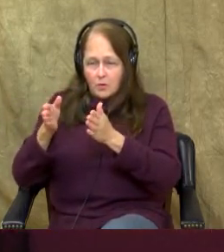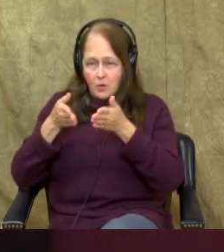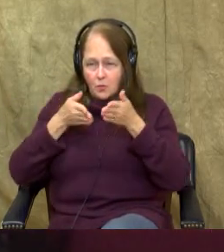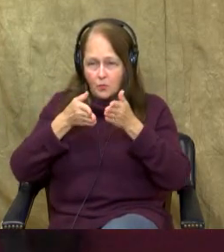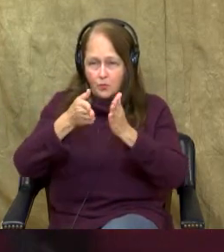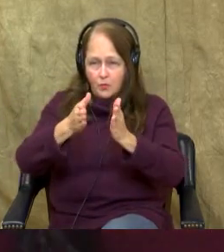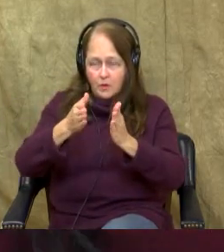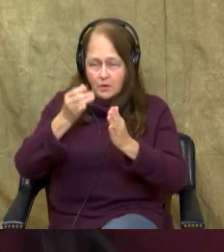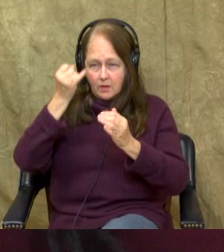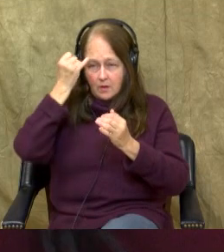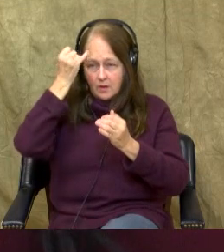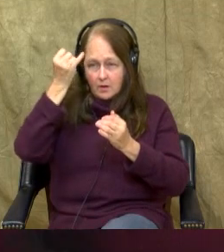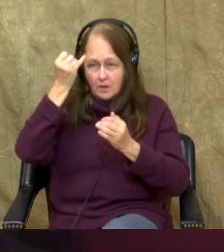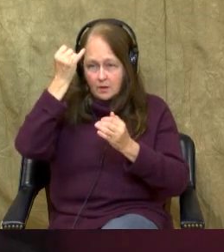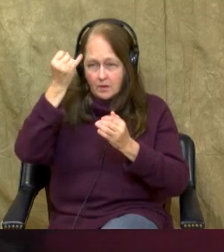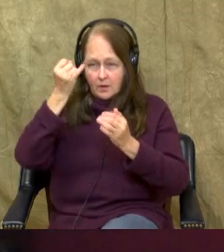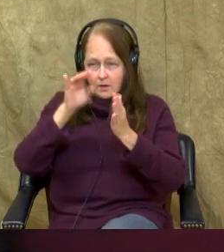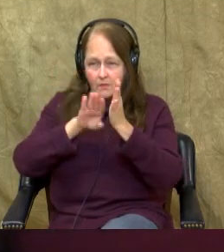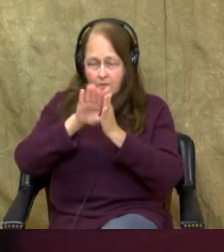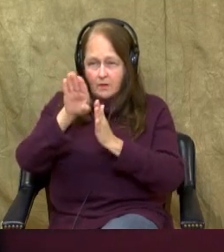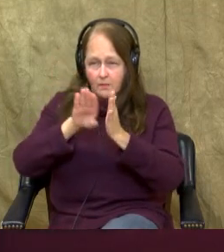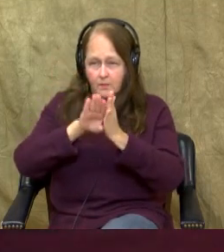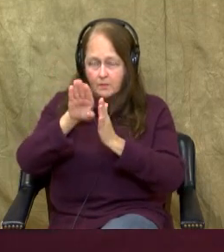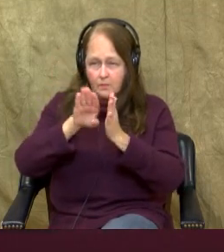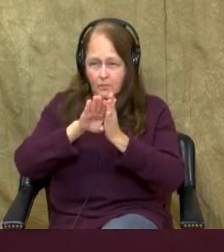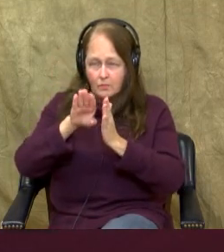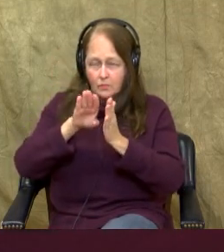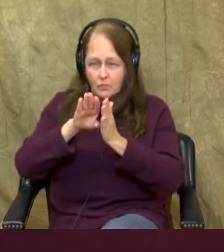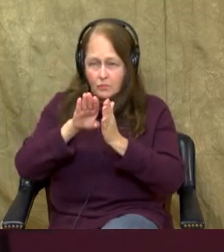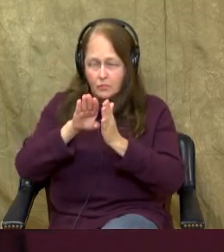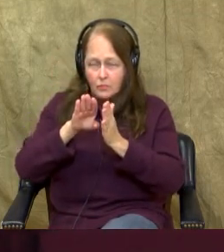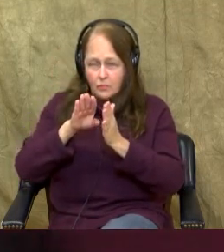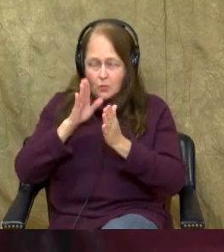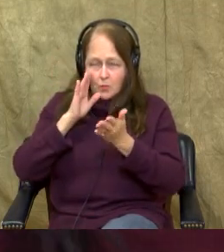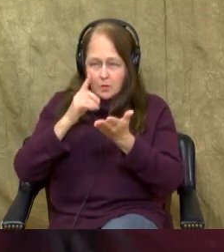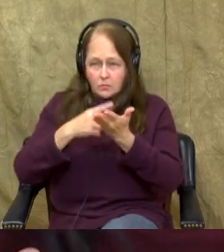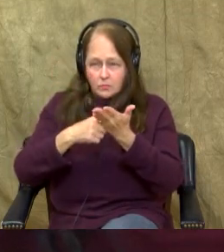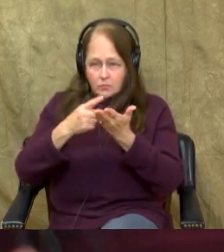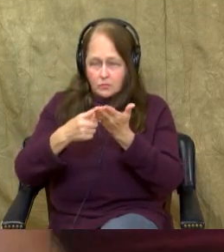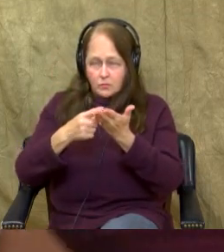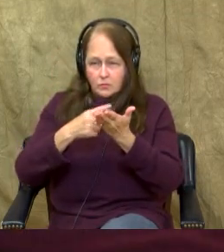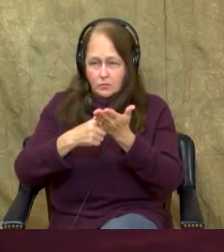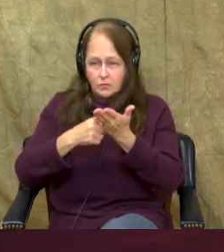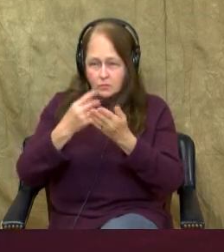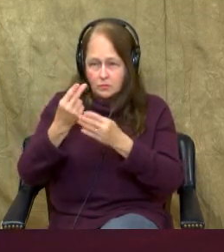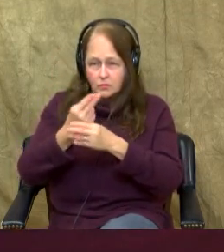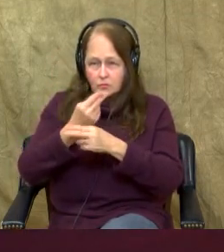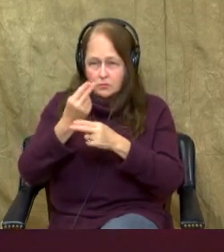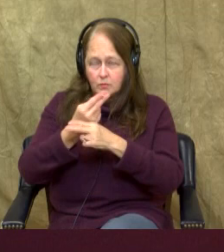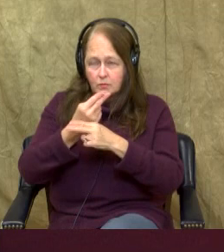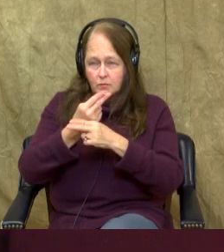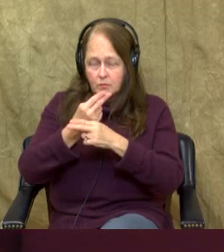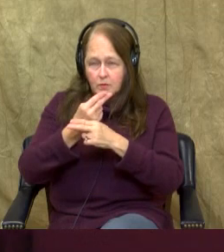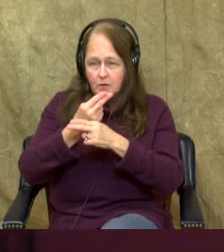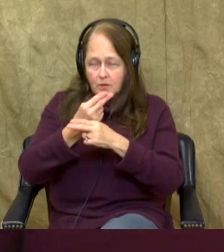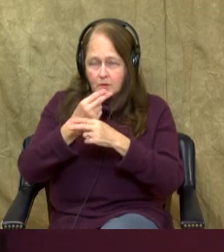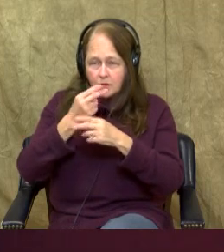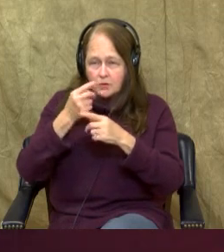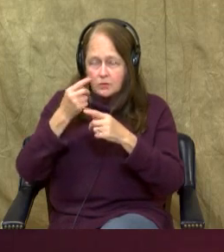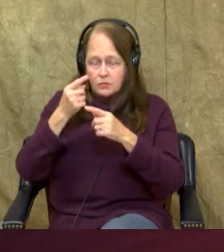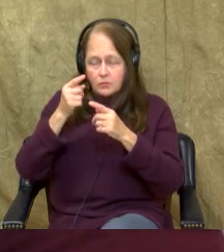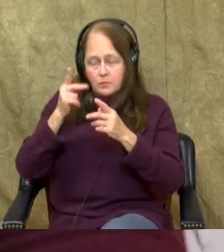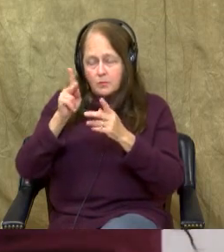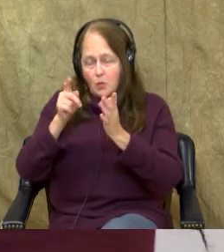that ideas are developed. We also discussed that authors use this to break their text